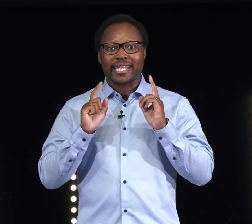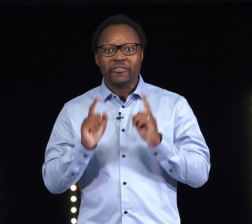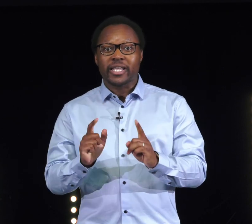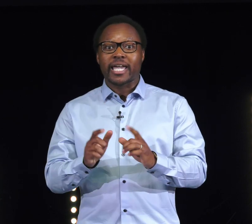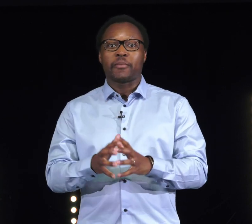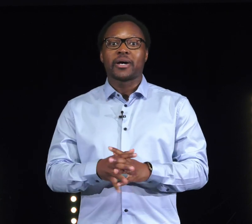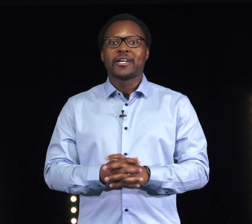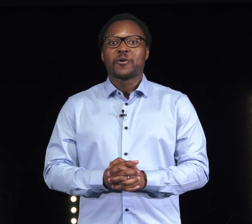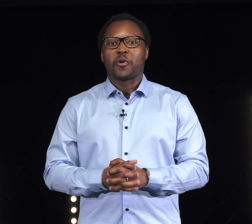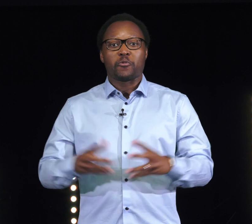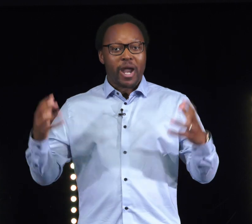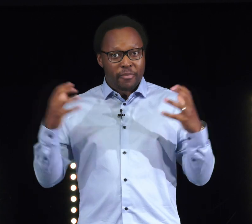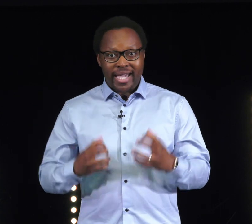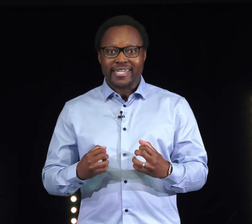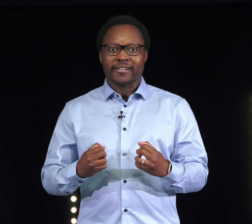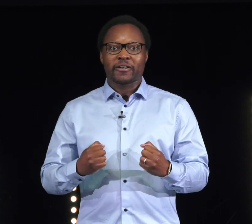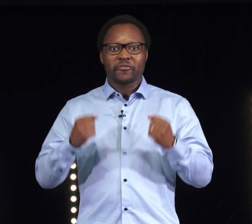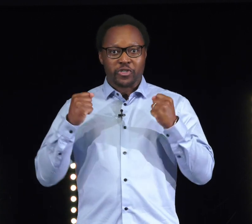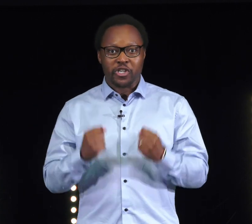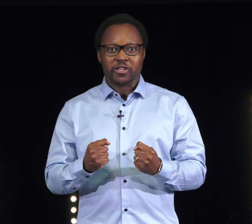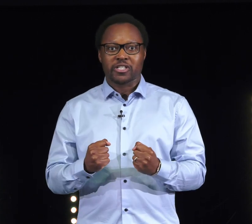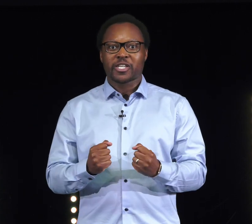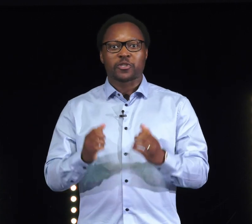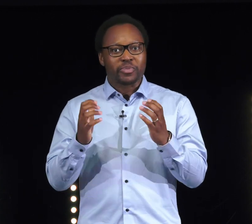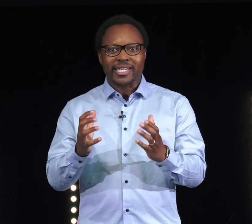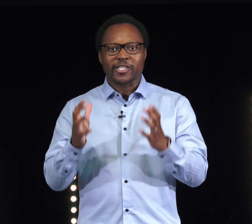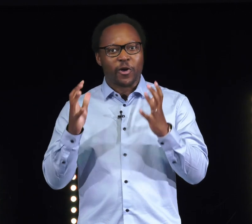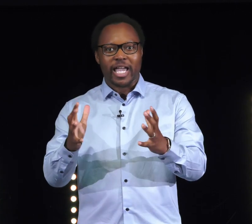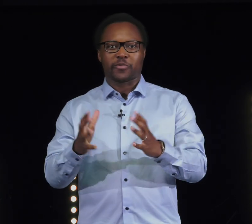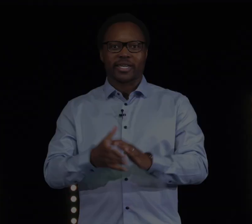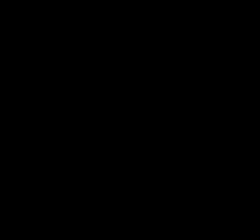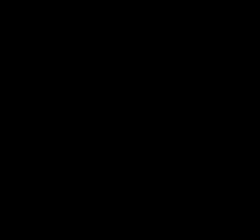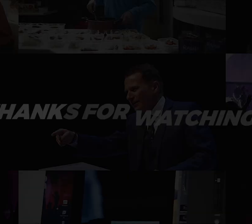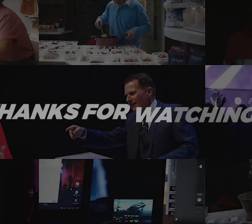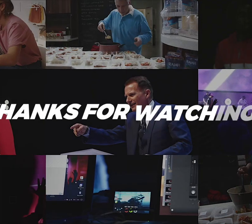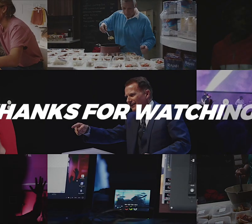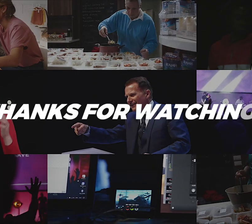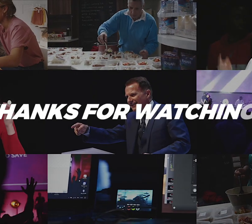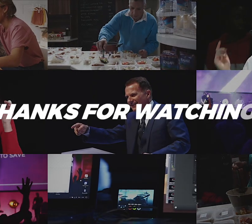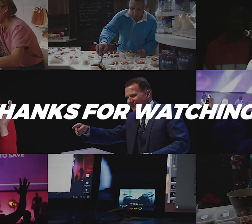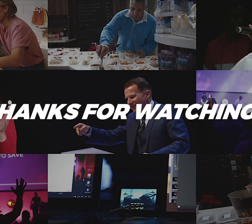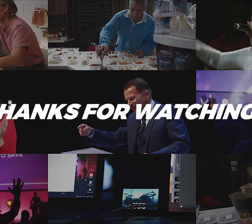at 11 a.m., we'll be right back here for church, so please connect with us.